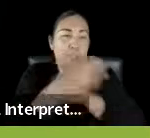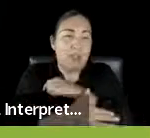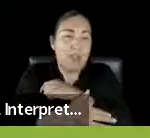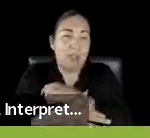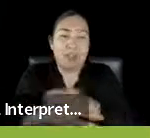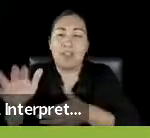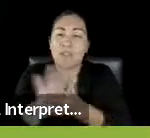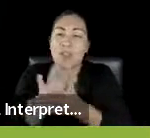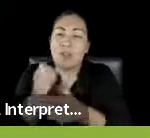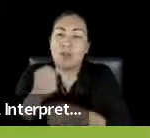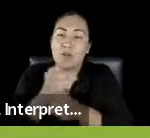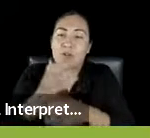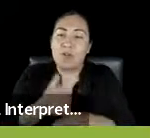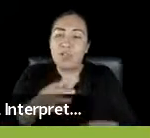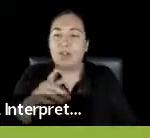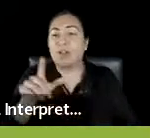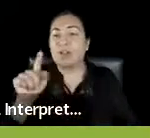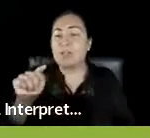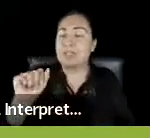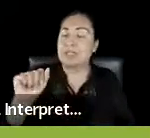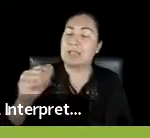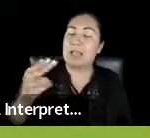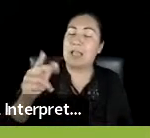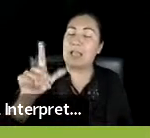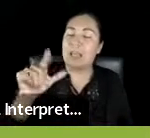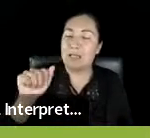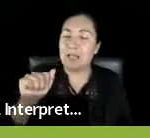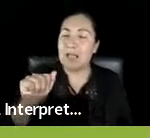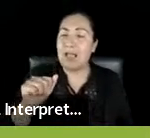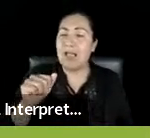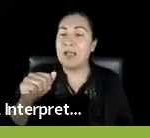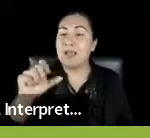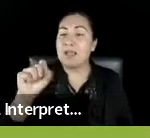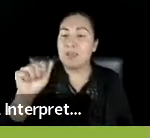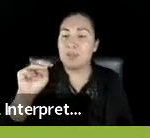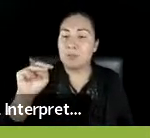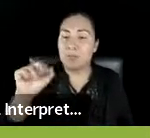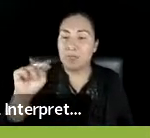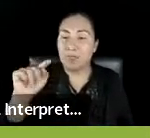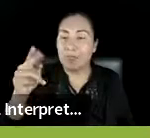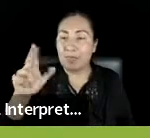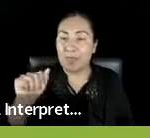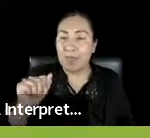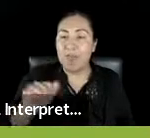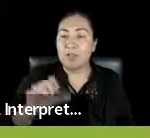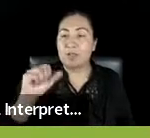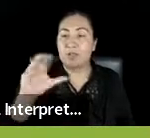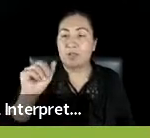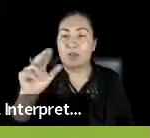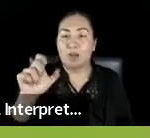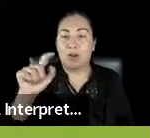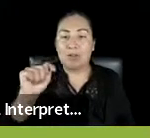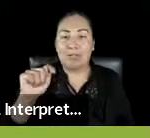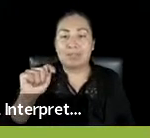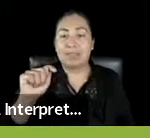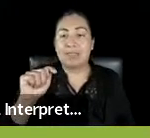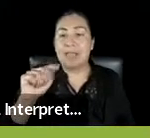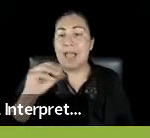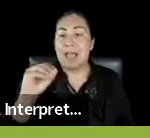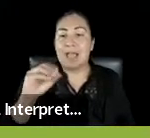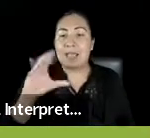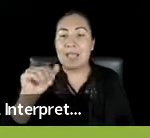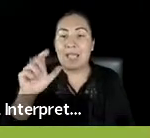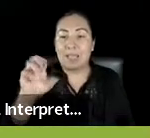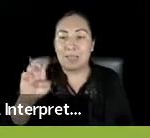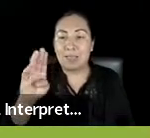Pompel, Samantha Marr, Scarlett Martinez, and Caleb Lim, with support from advisor Mark Switzer. Unfortunately for us, not for them,